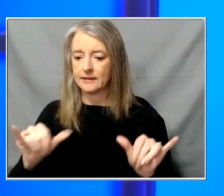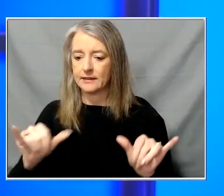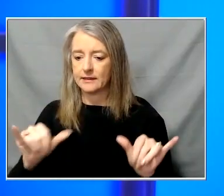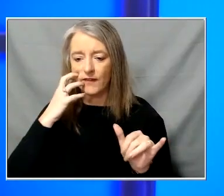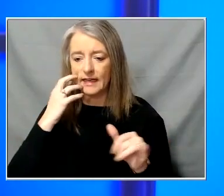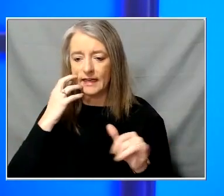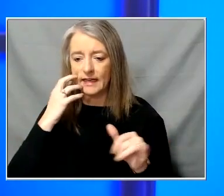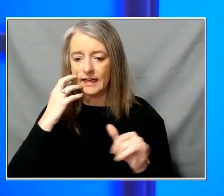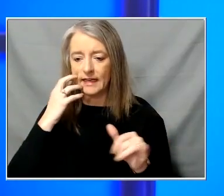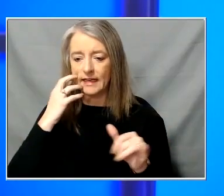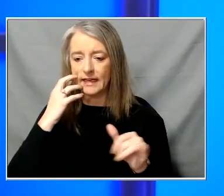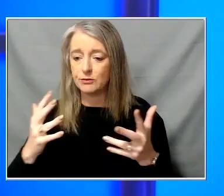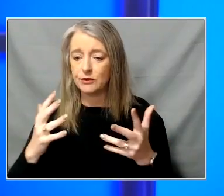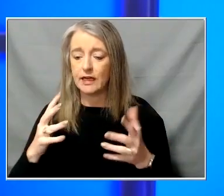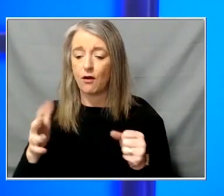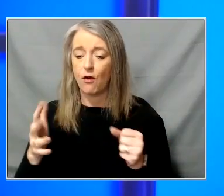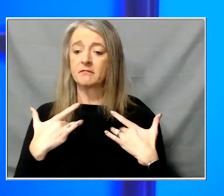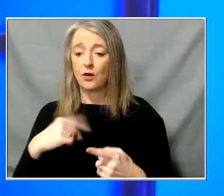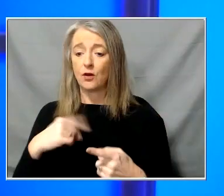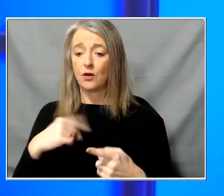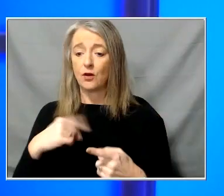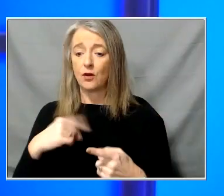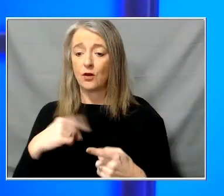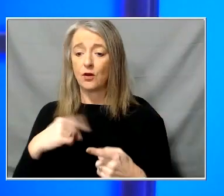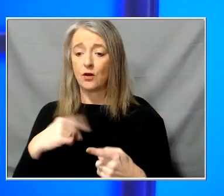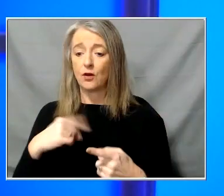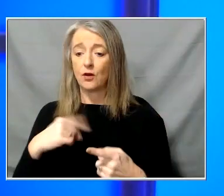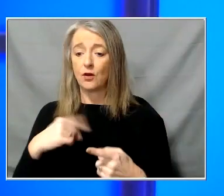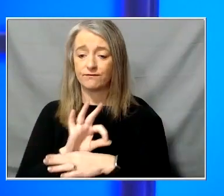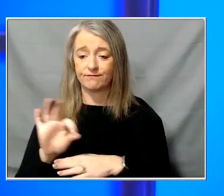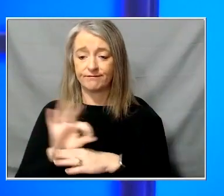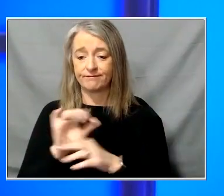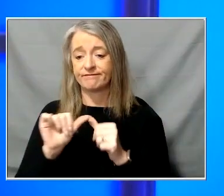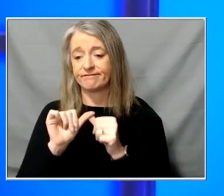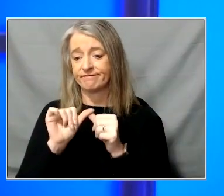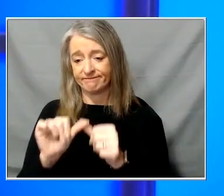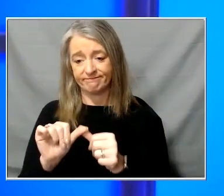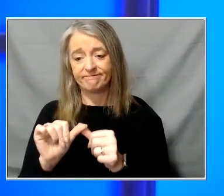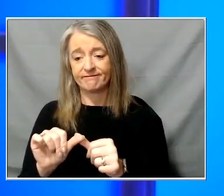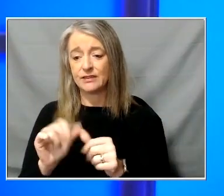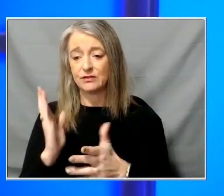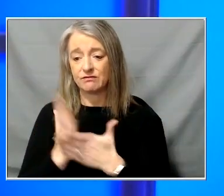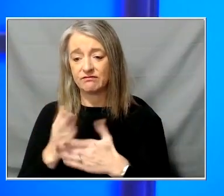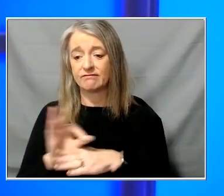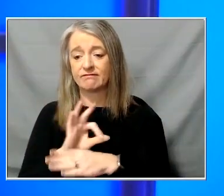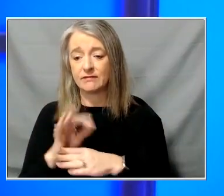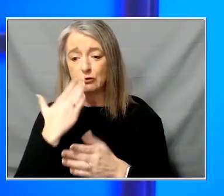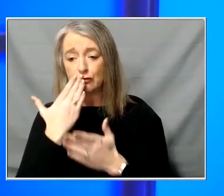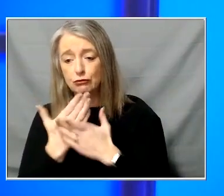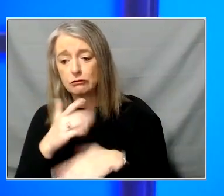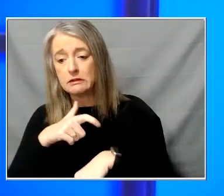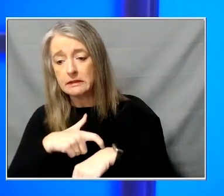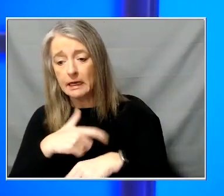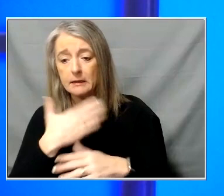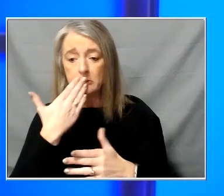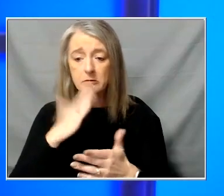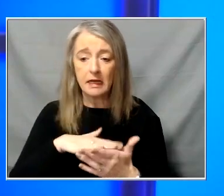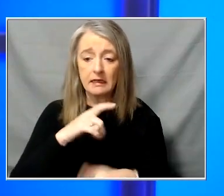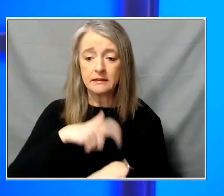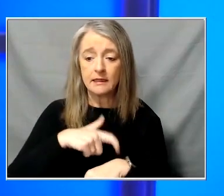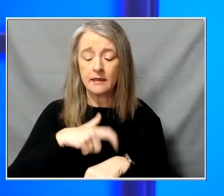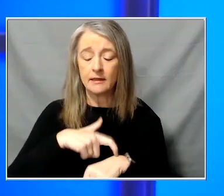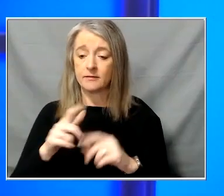saturate that system, and then stones precipitate out. So if you have gallbladder issues, do you have to remove the gallbladder, or are there other